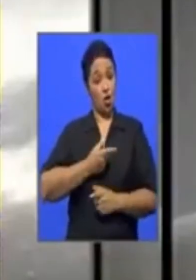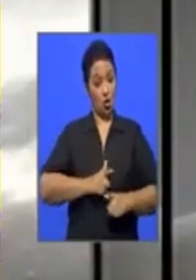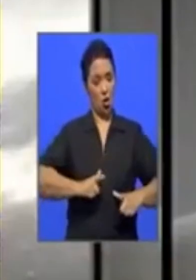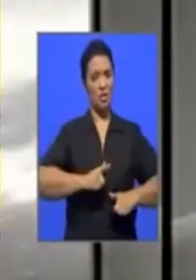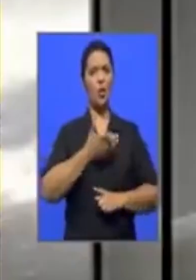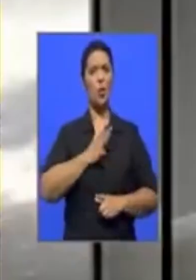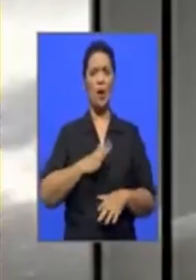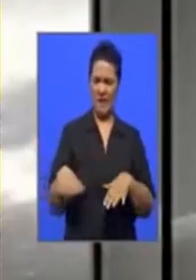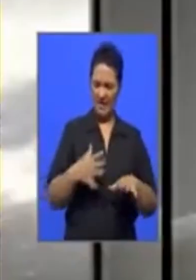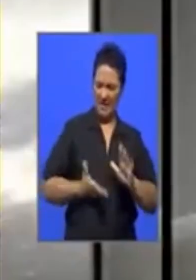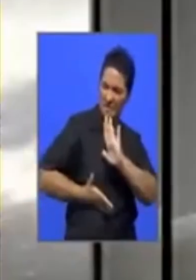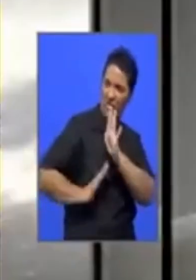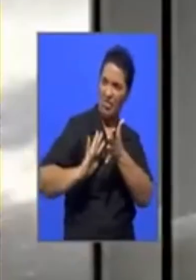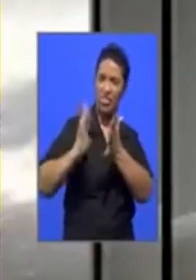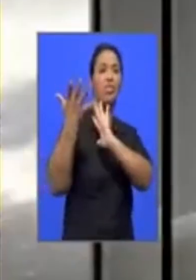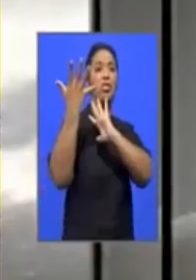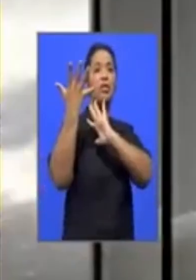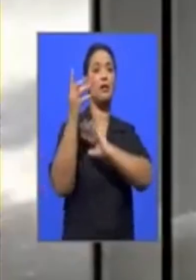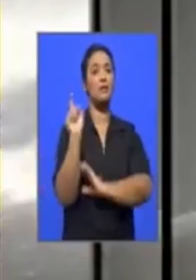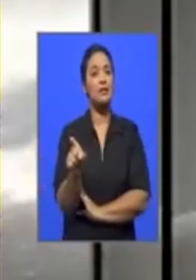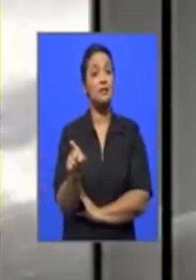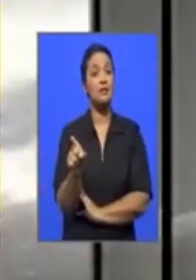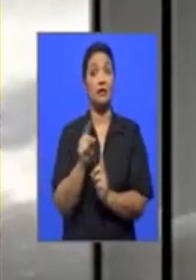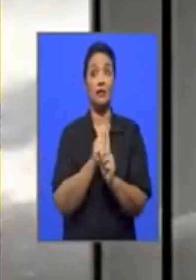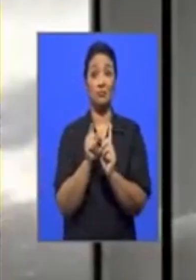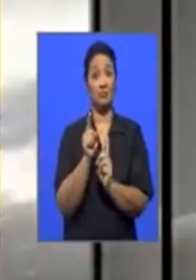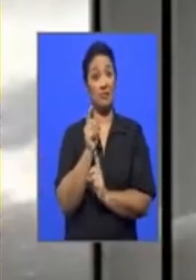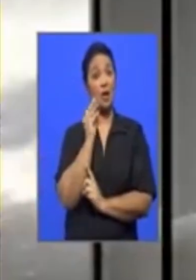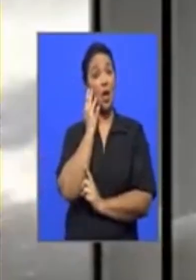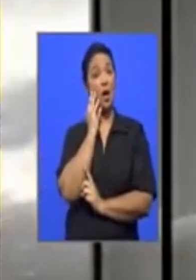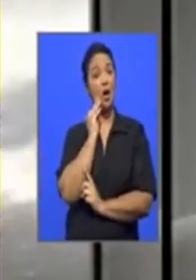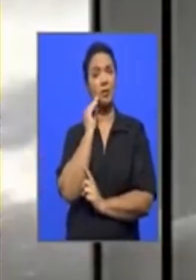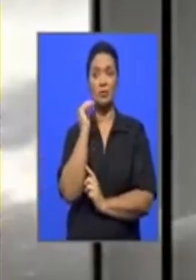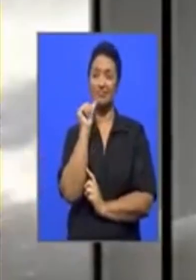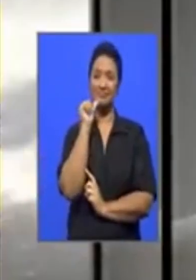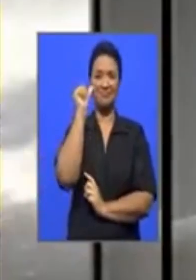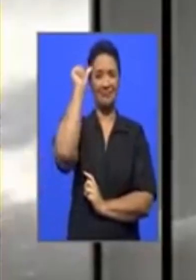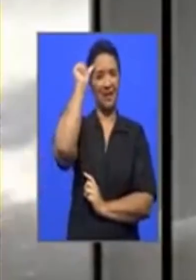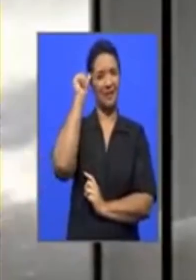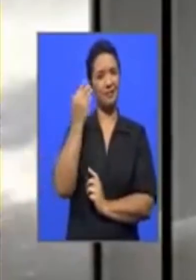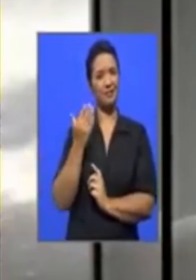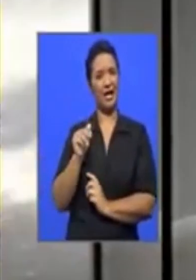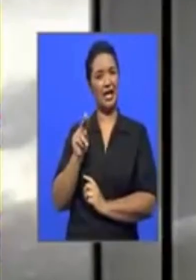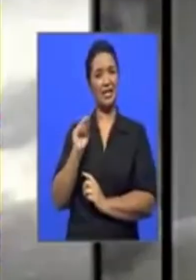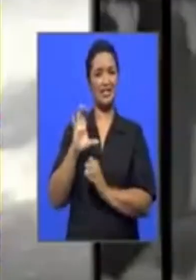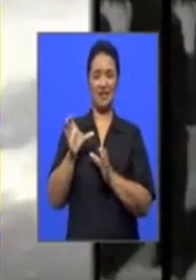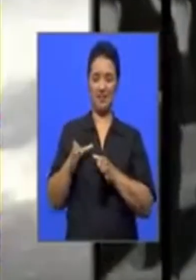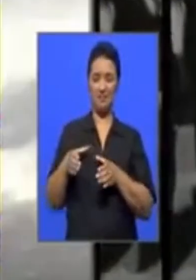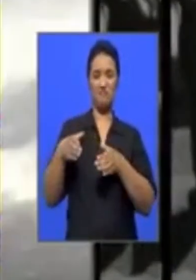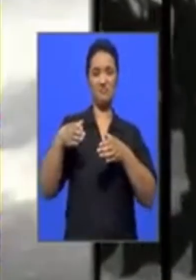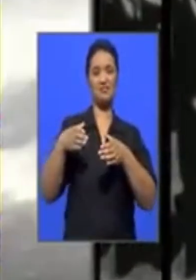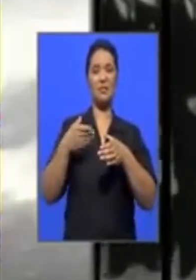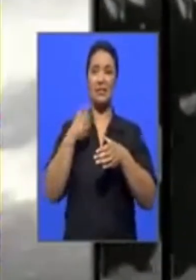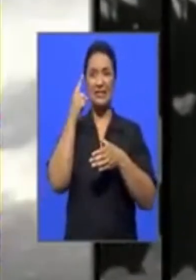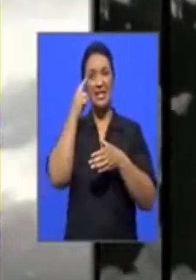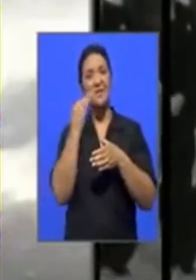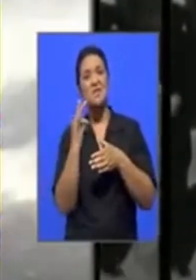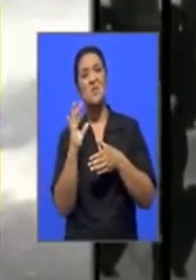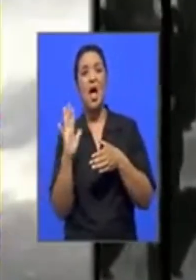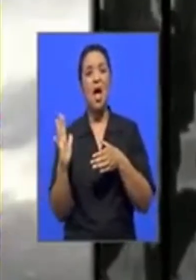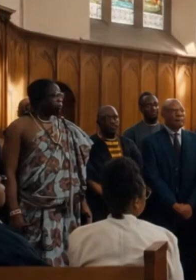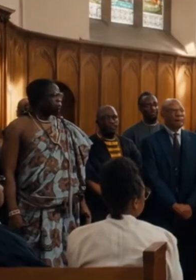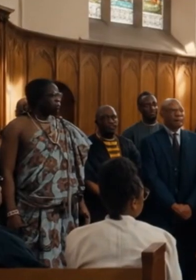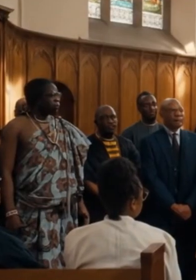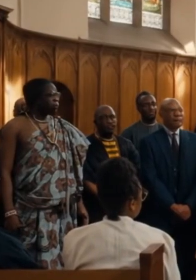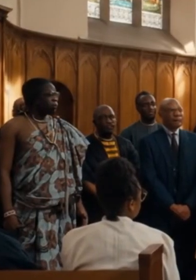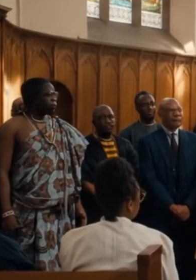movement. It was founded to be a weapon of the native, which is why its name contains African. History